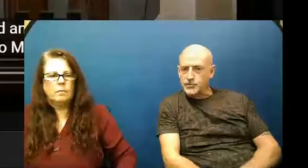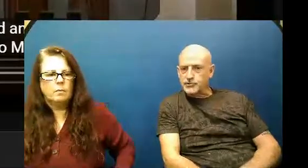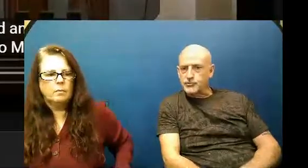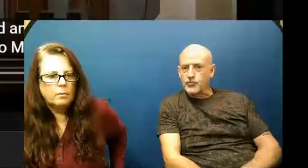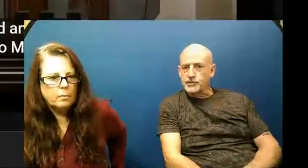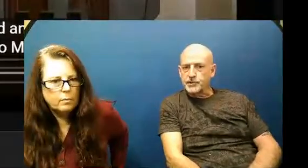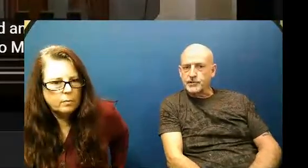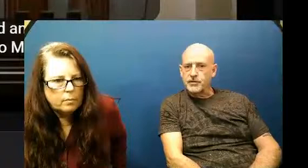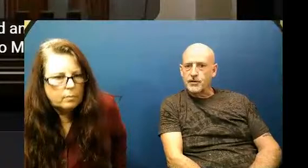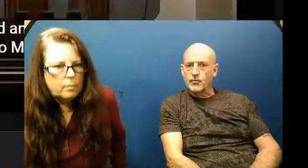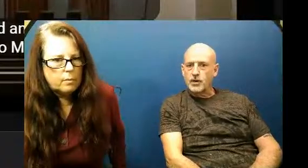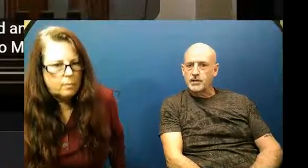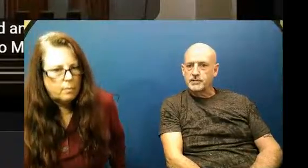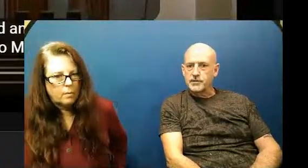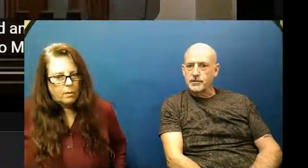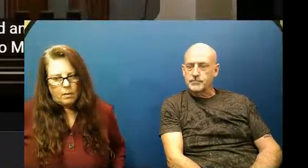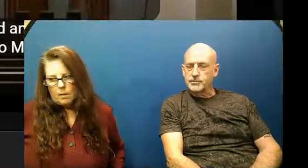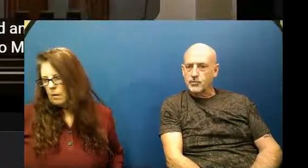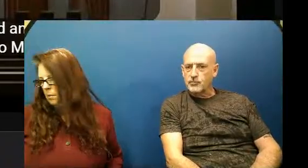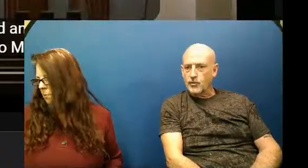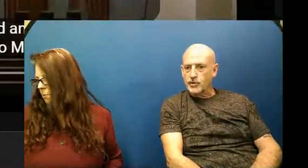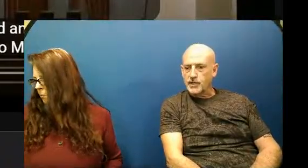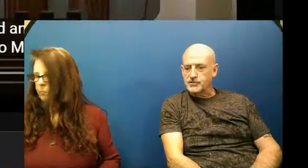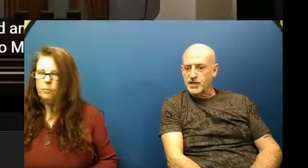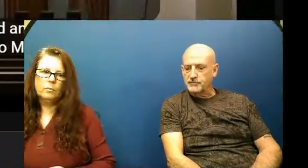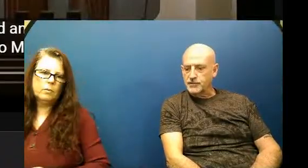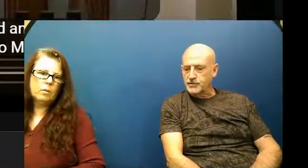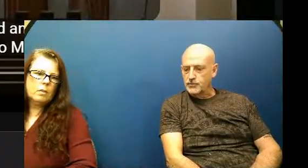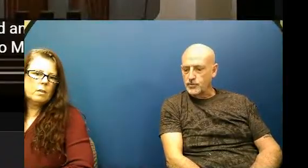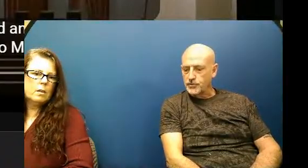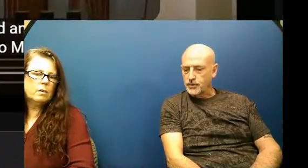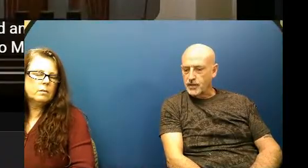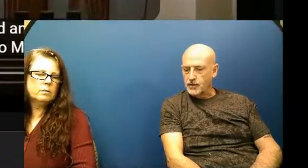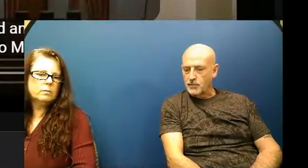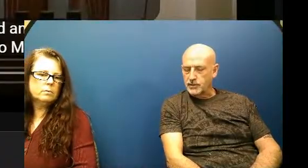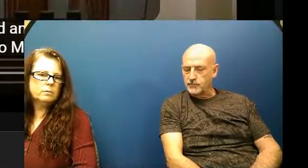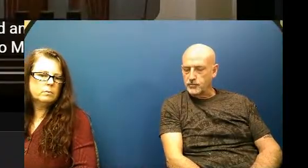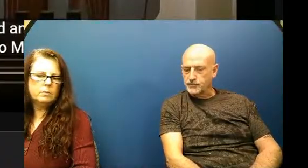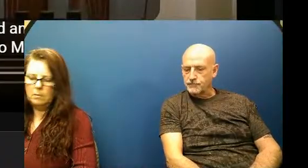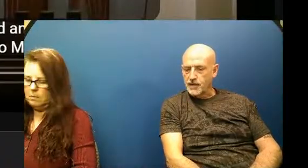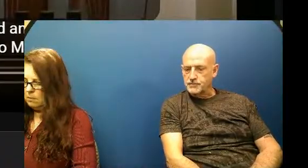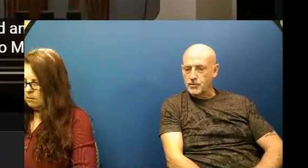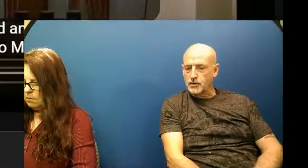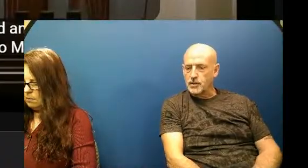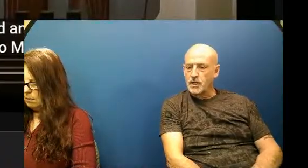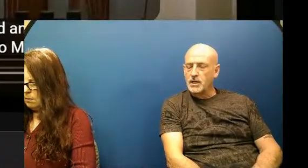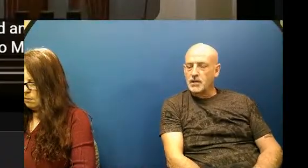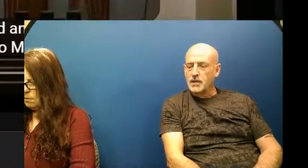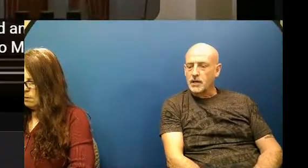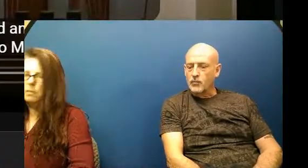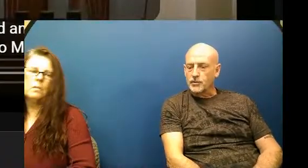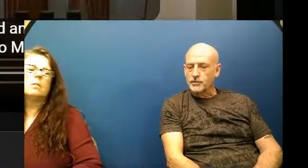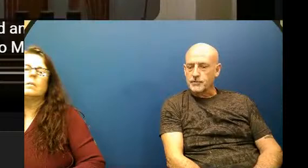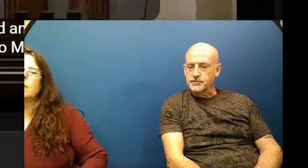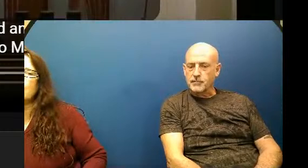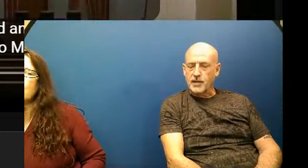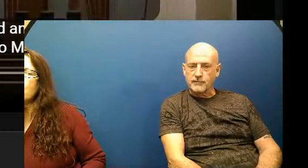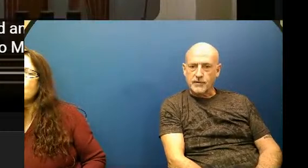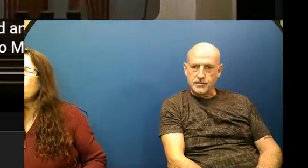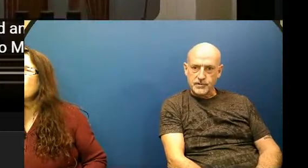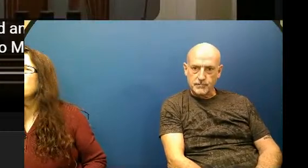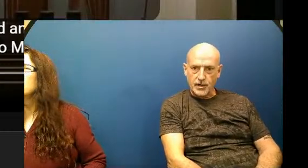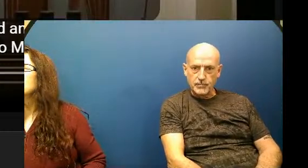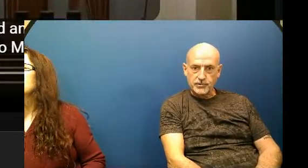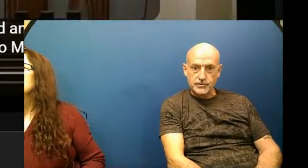So just recently, there was a Supreme Court case having to do with, I believe it was Facebook, one of the same